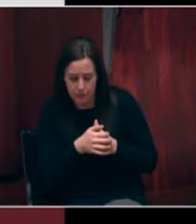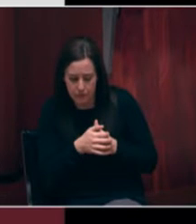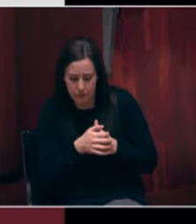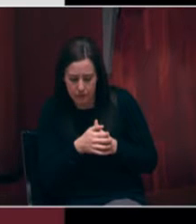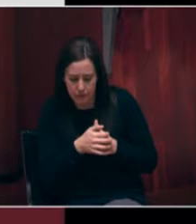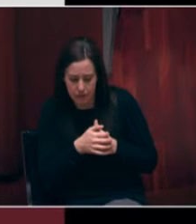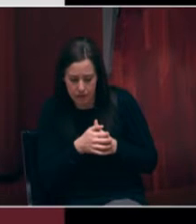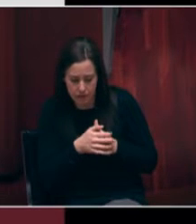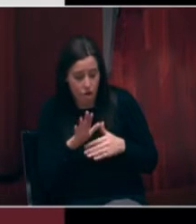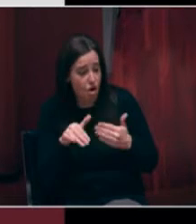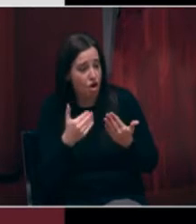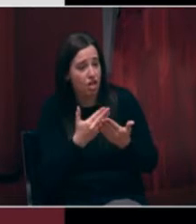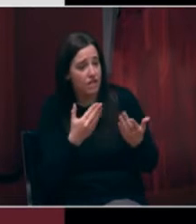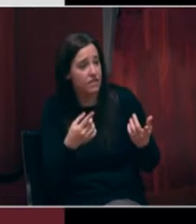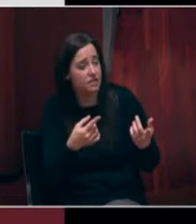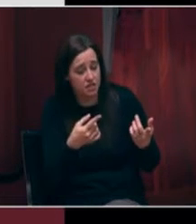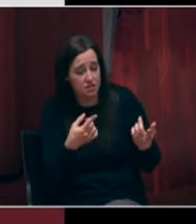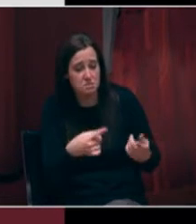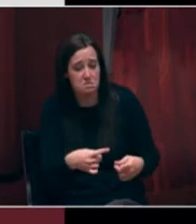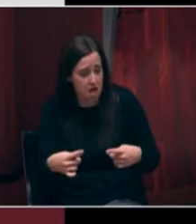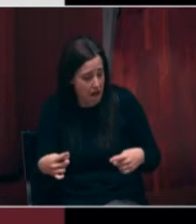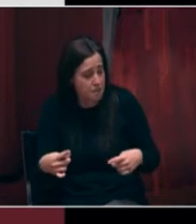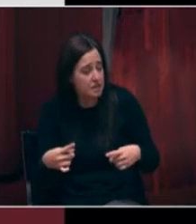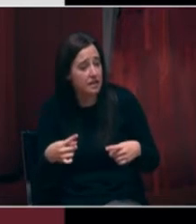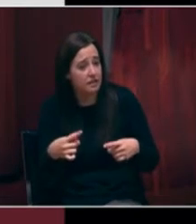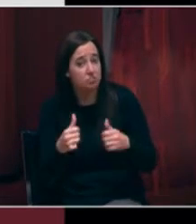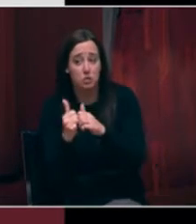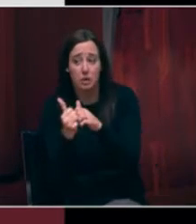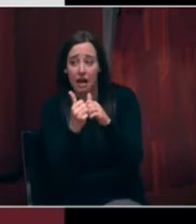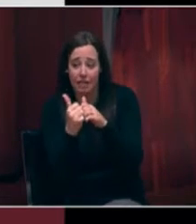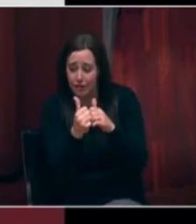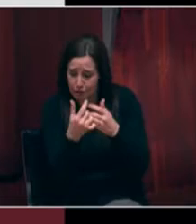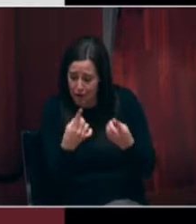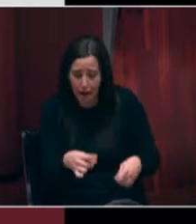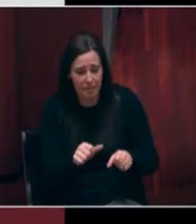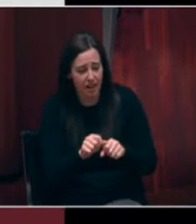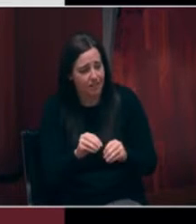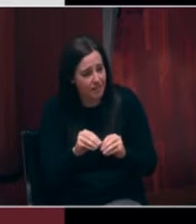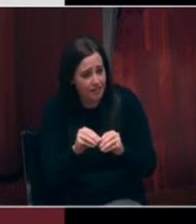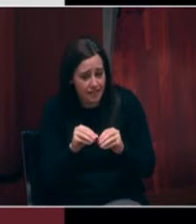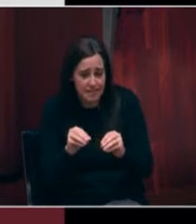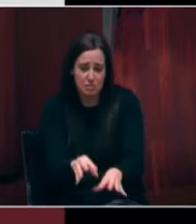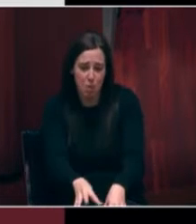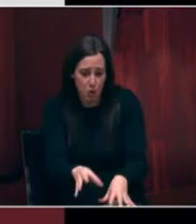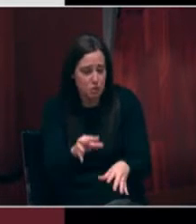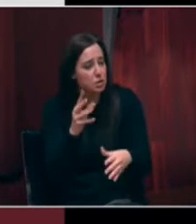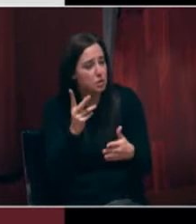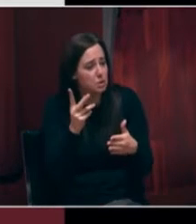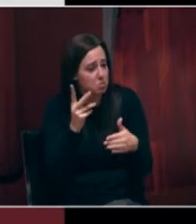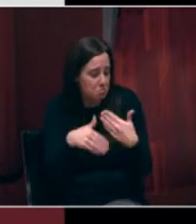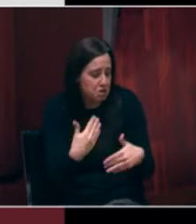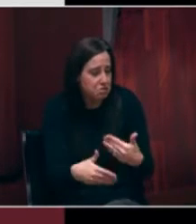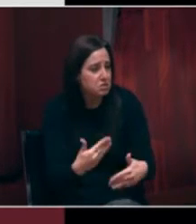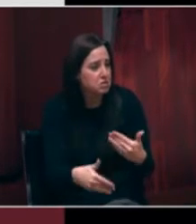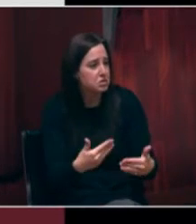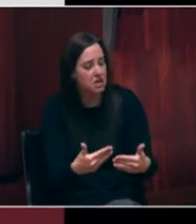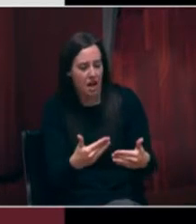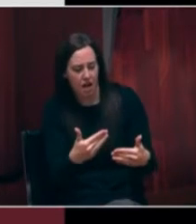all of this has come together for us in a great way to do this sort of disposal process reengineering I'm about to describe